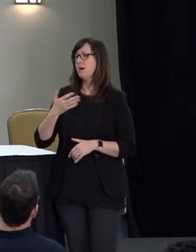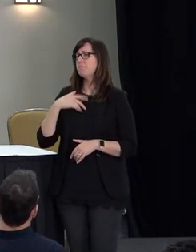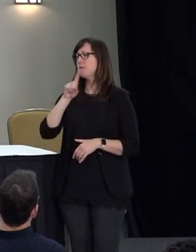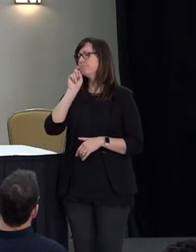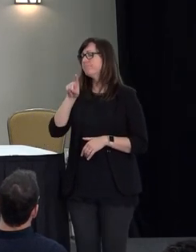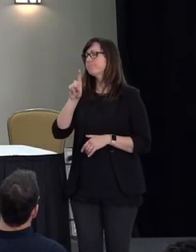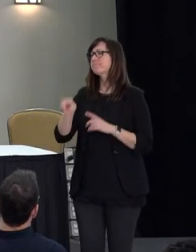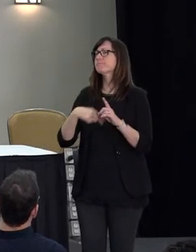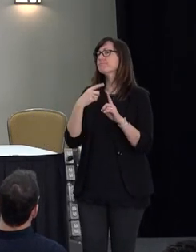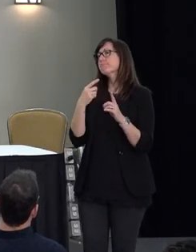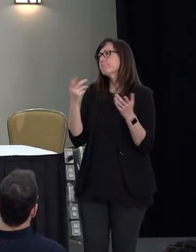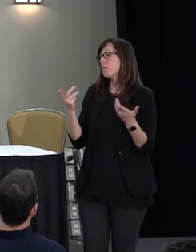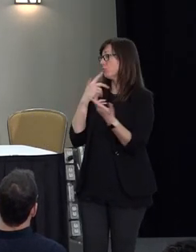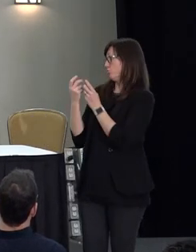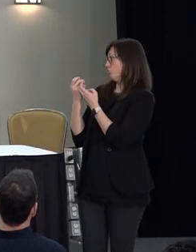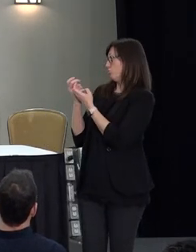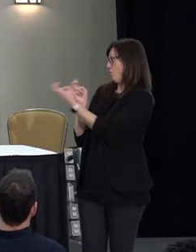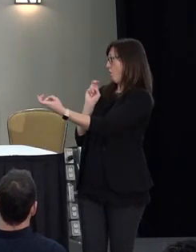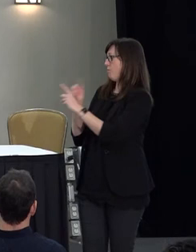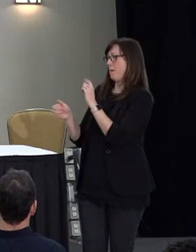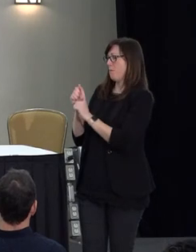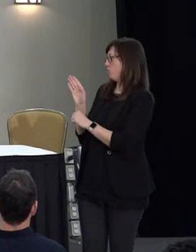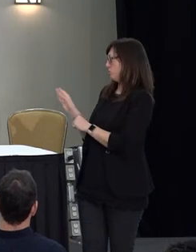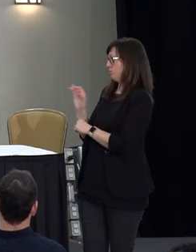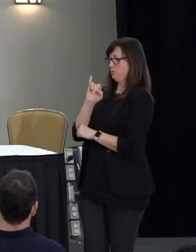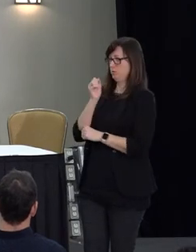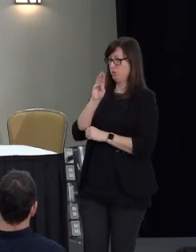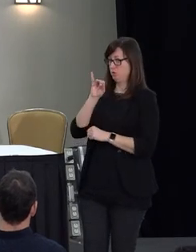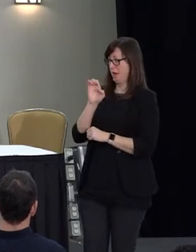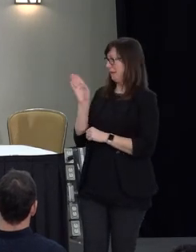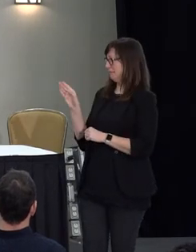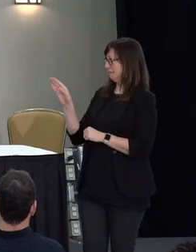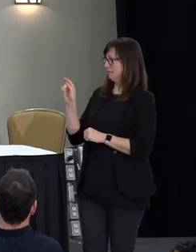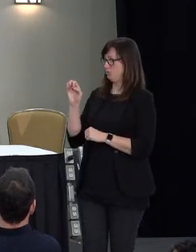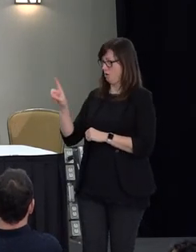guess, to all the panelists, but mostly to Jamie and possibly Todd.